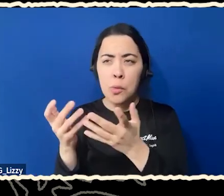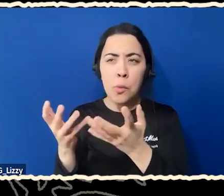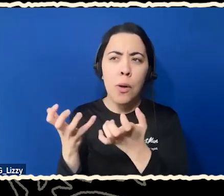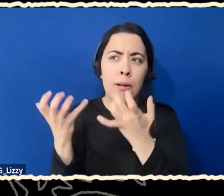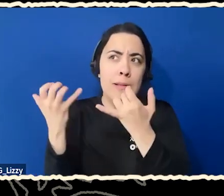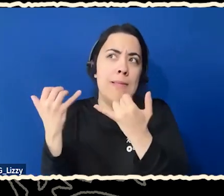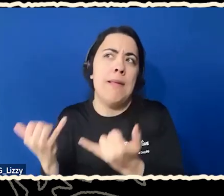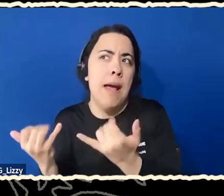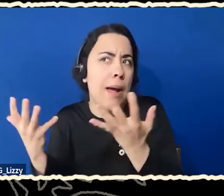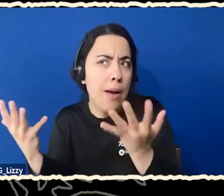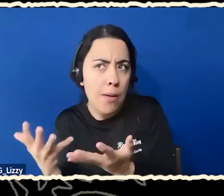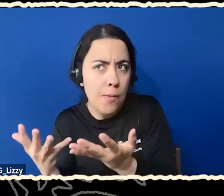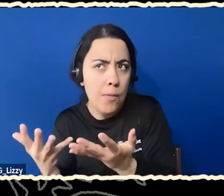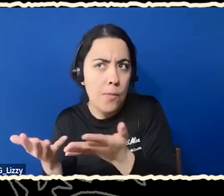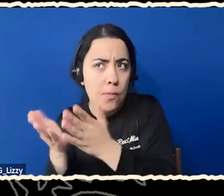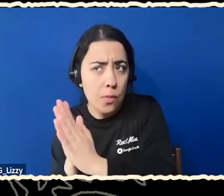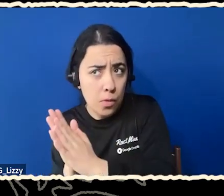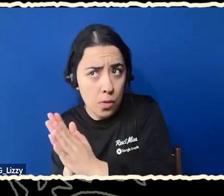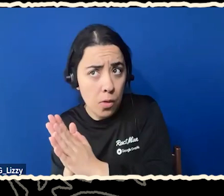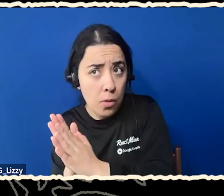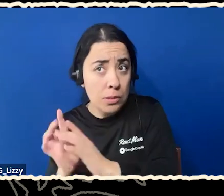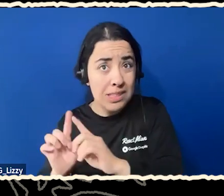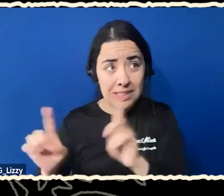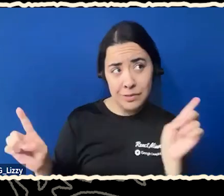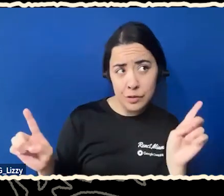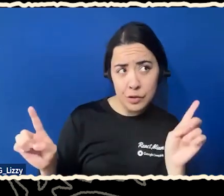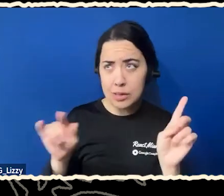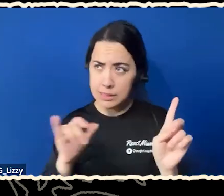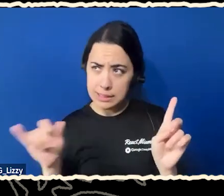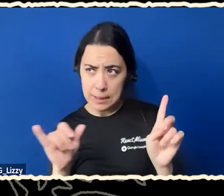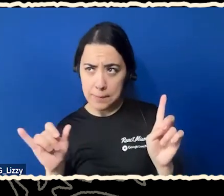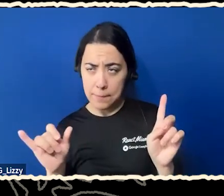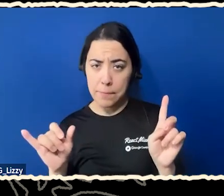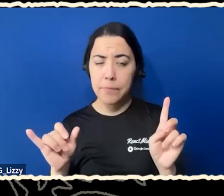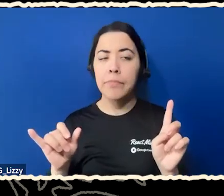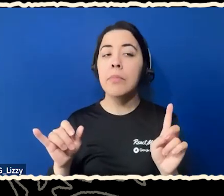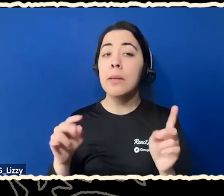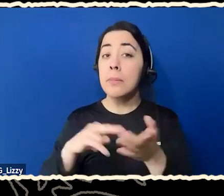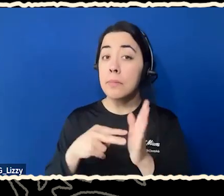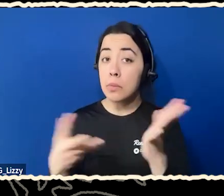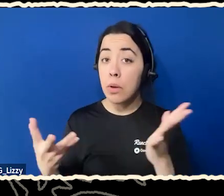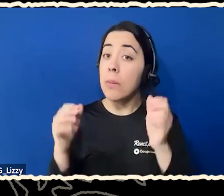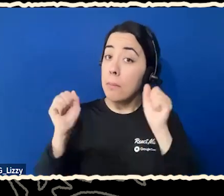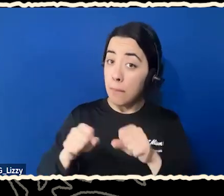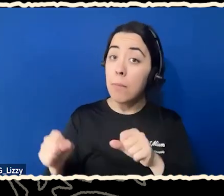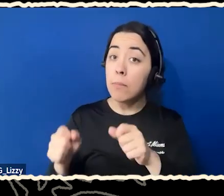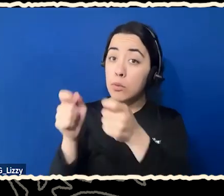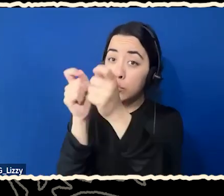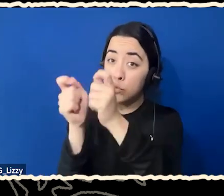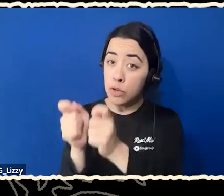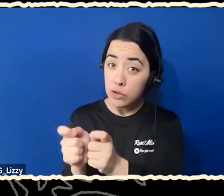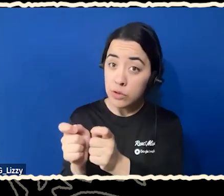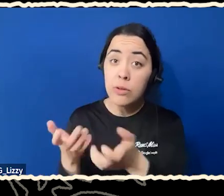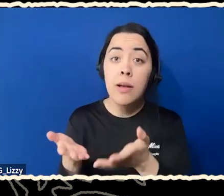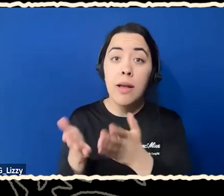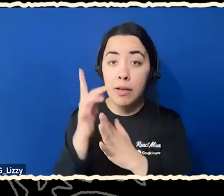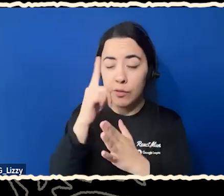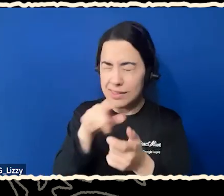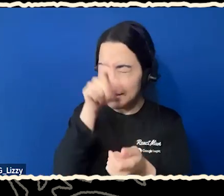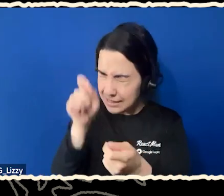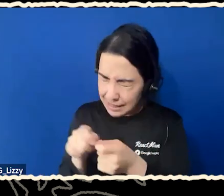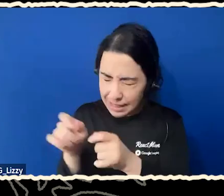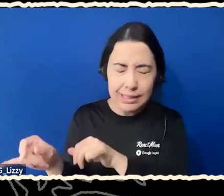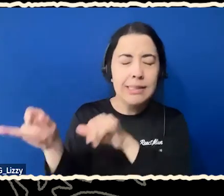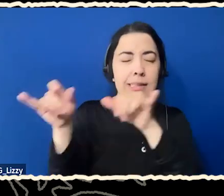now, and see if it's something different. So that means that it's possible to render a component, and it asks for the exact